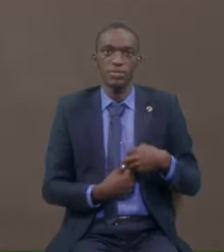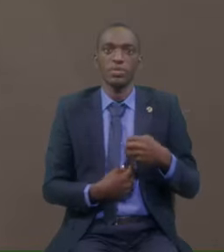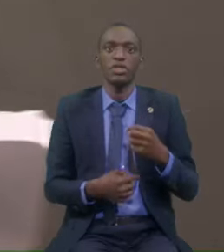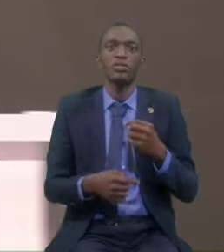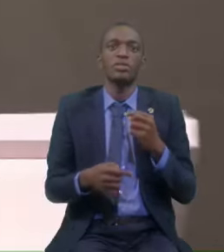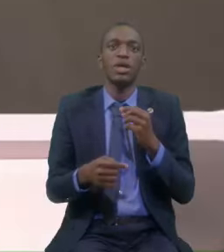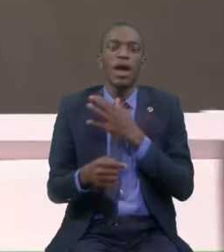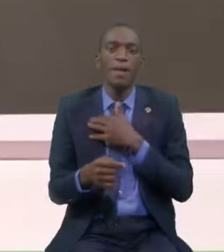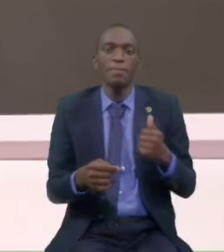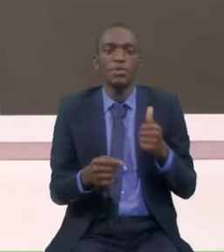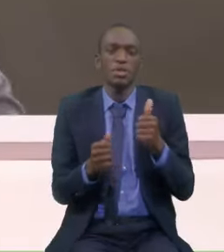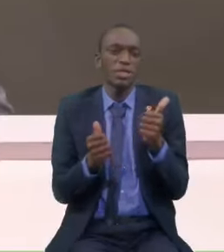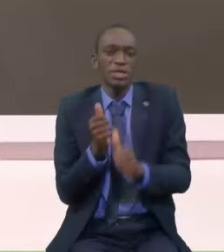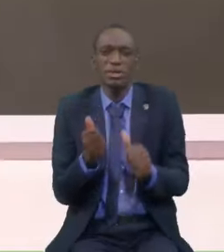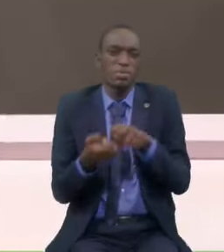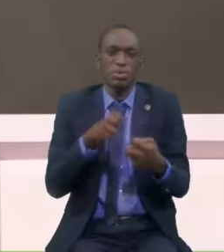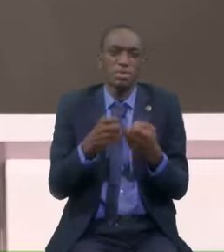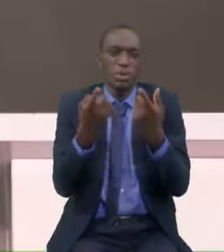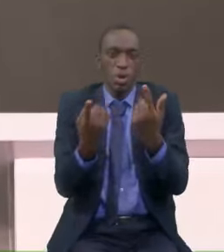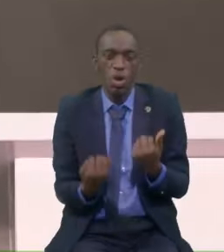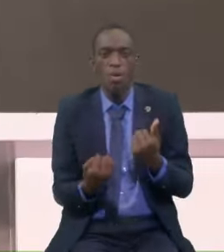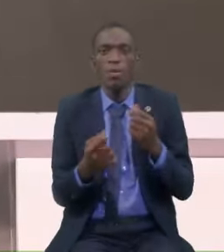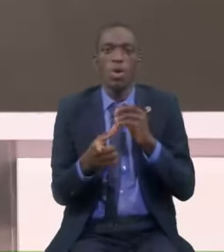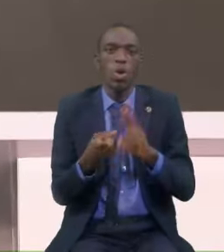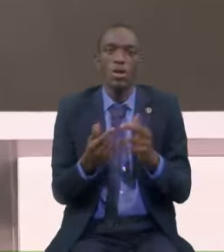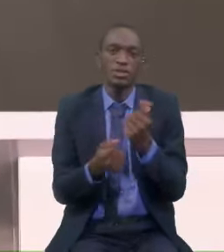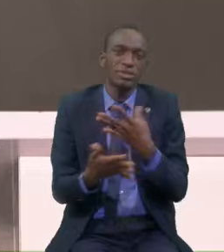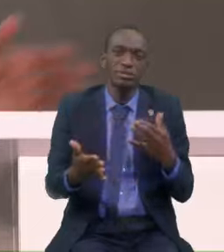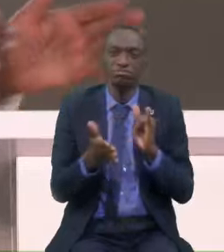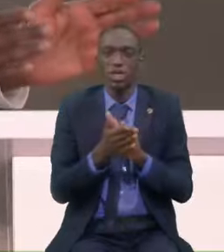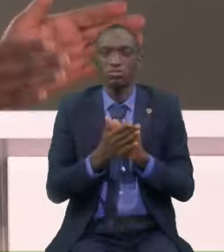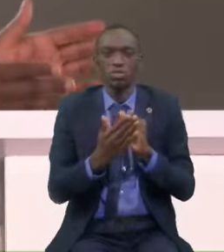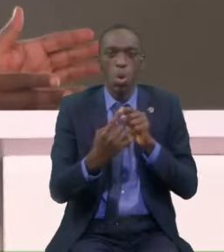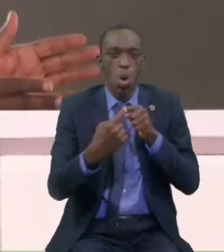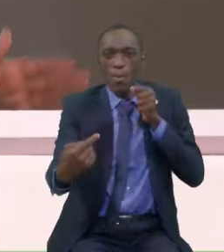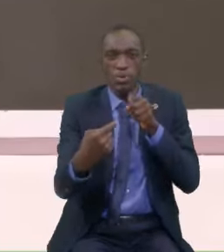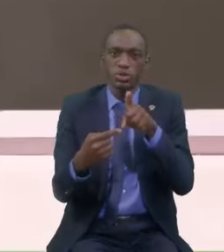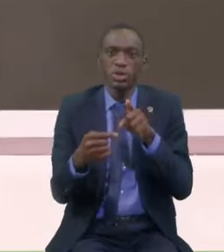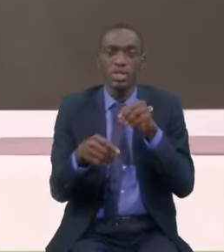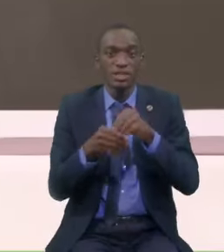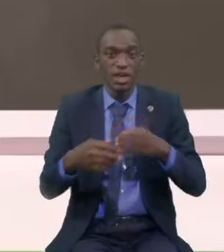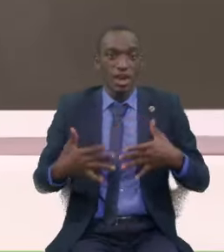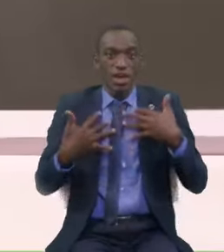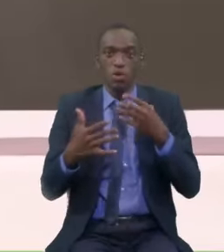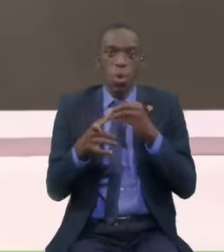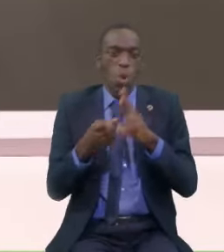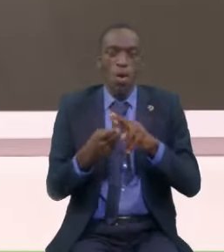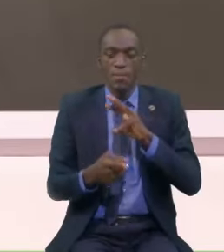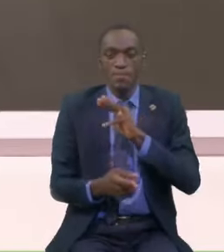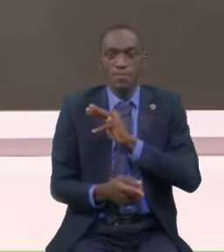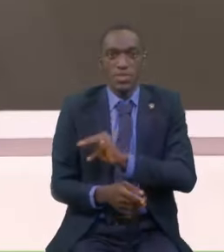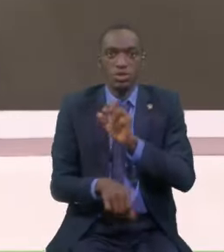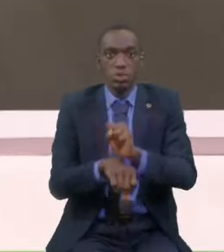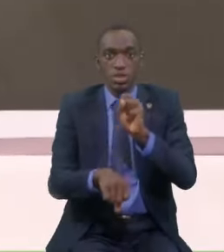you in life or ministry, what we need is the strength of the